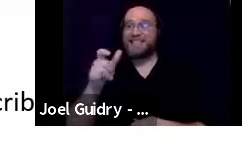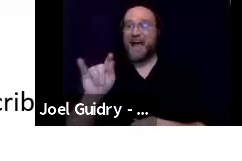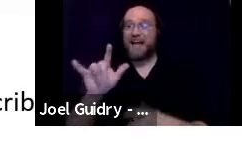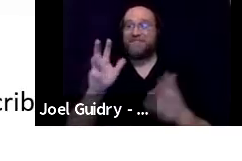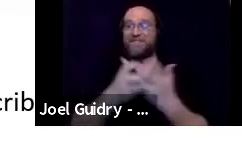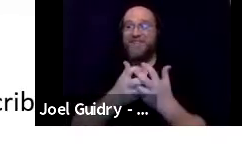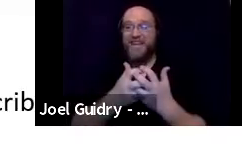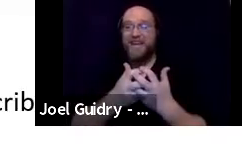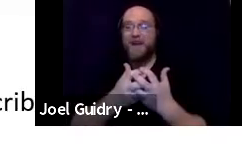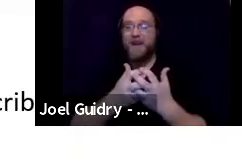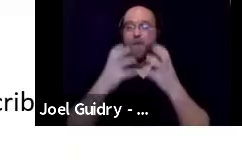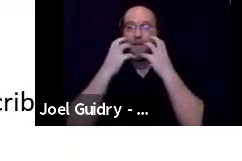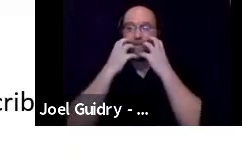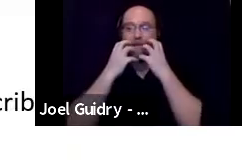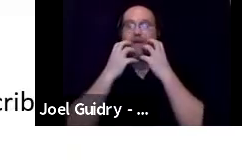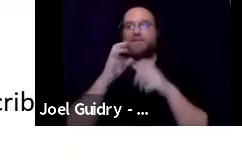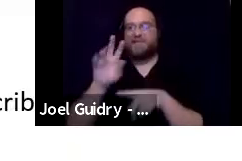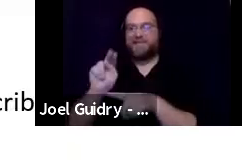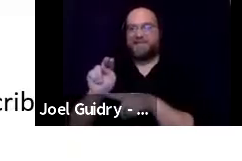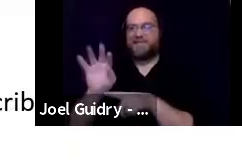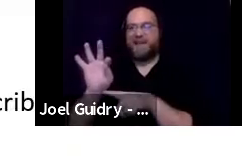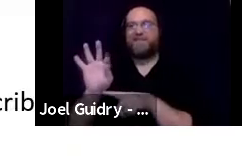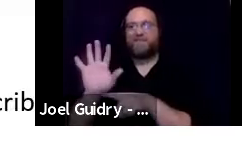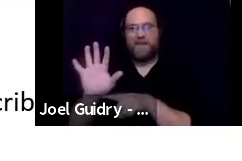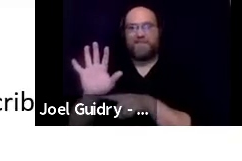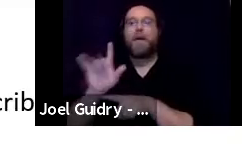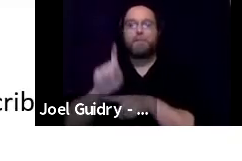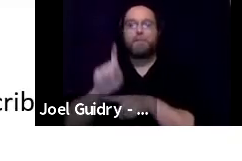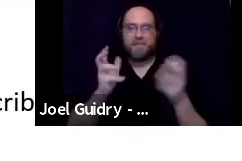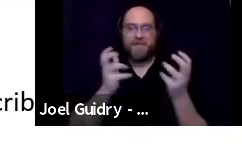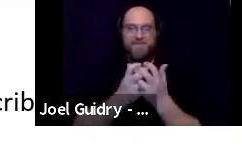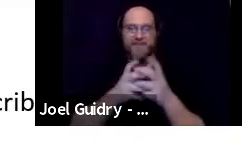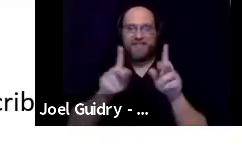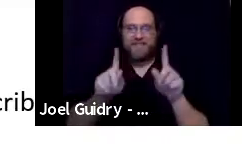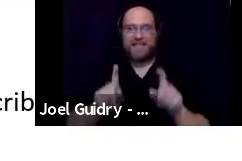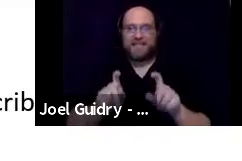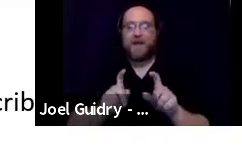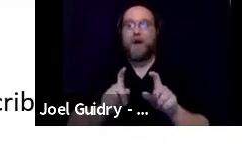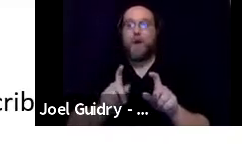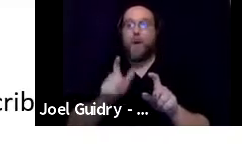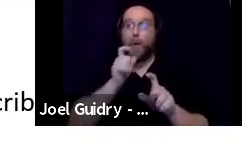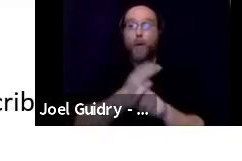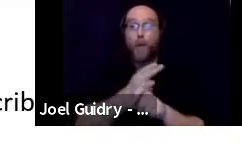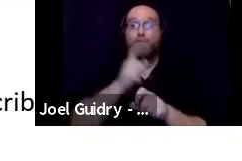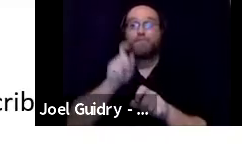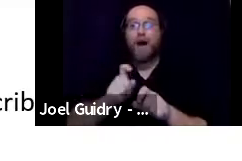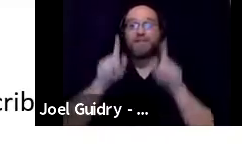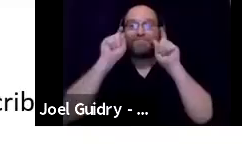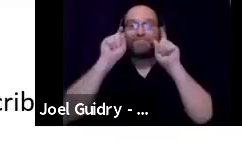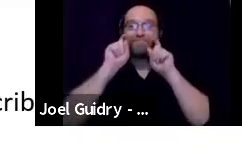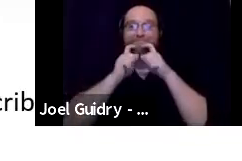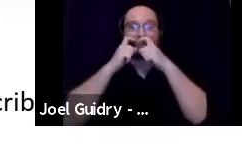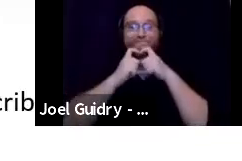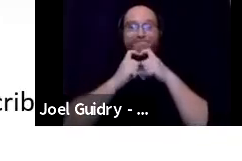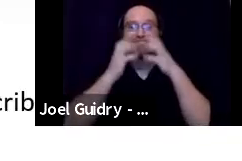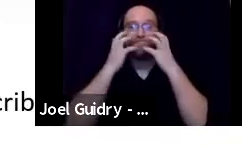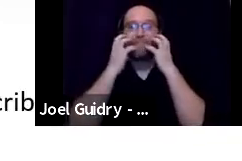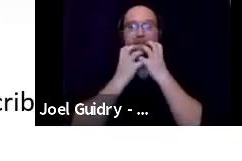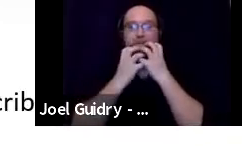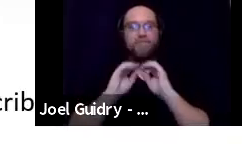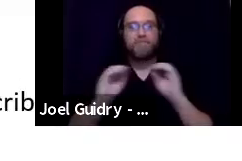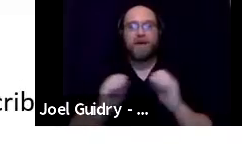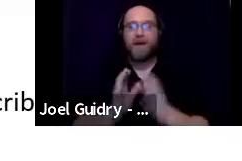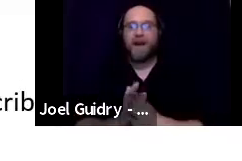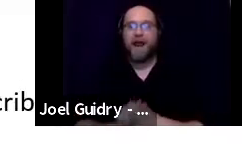N95, must be fit tested and the wearer must be clean-shaven. There is an alternative, the powered air